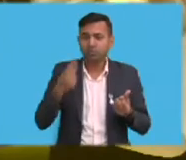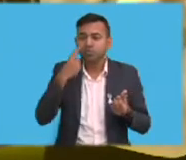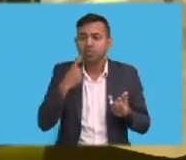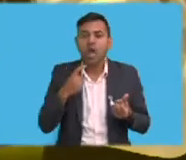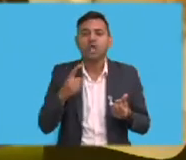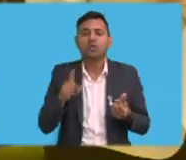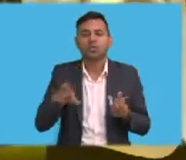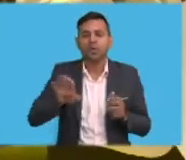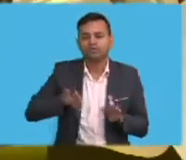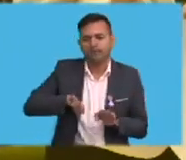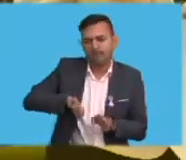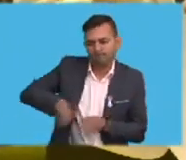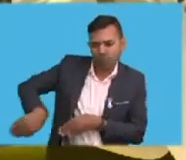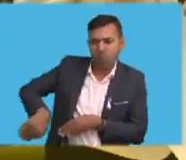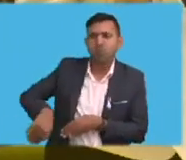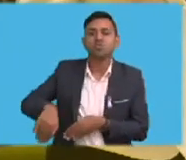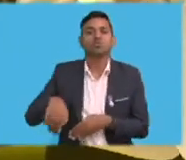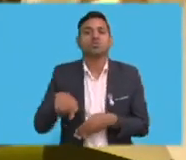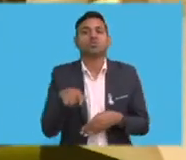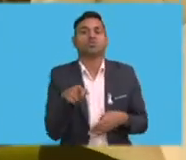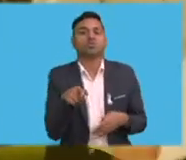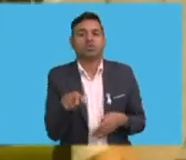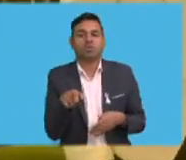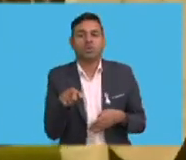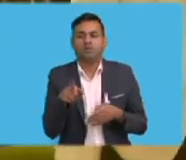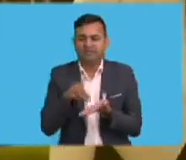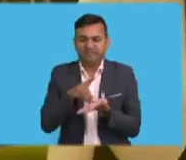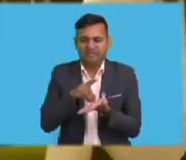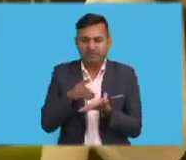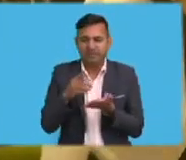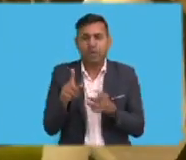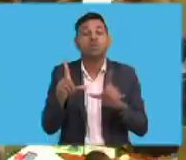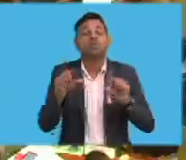is to destroy all breeding places. Thank you.